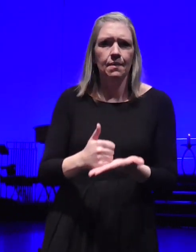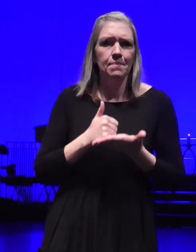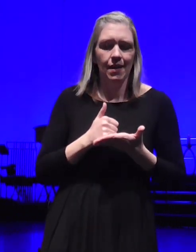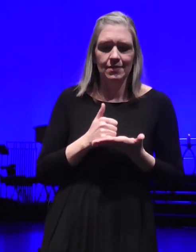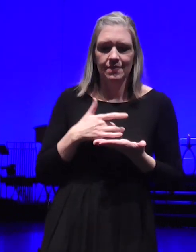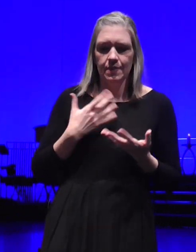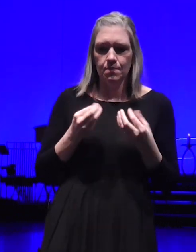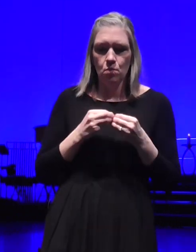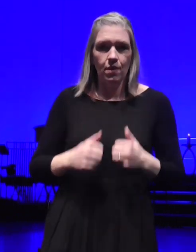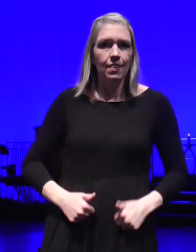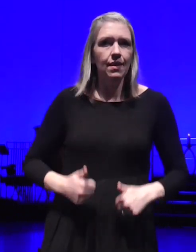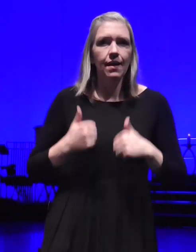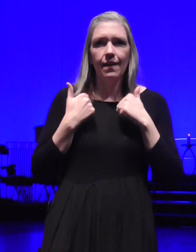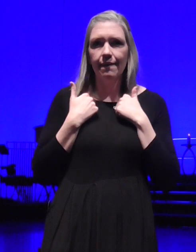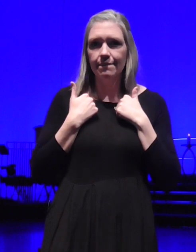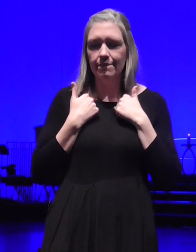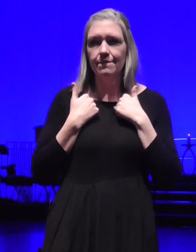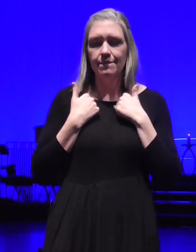alive.